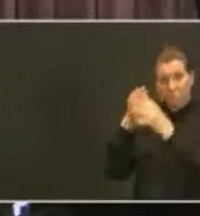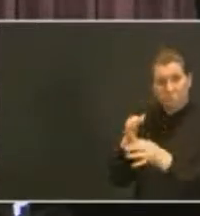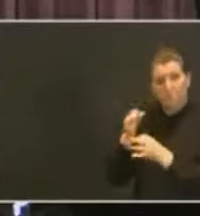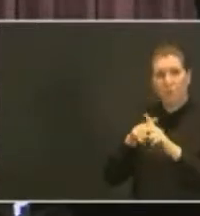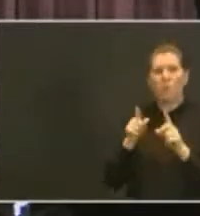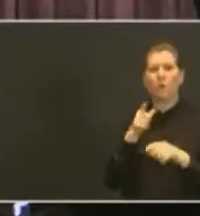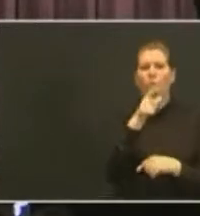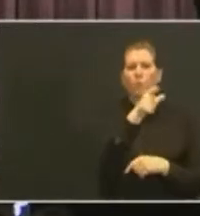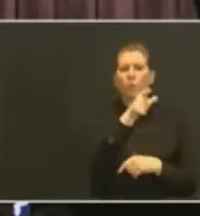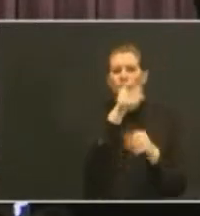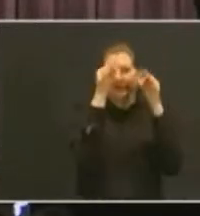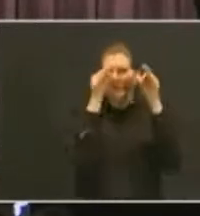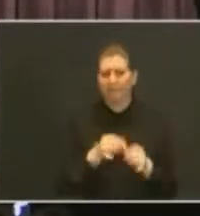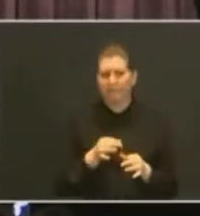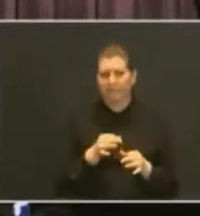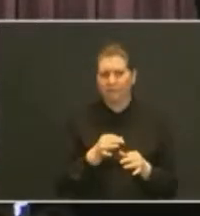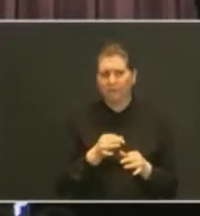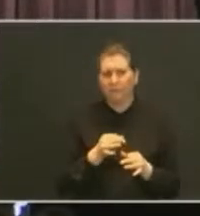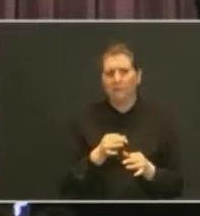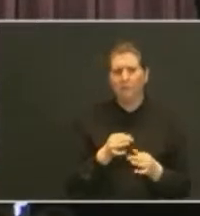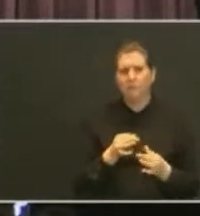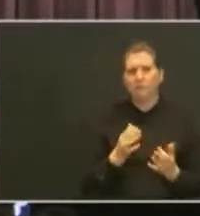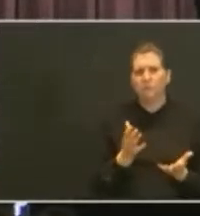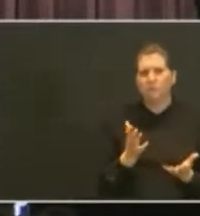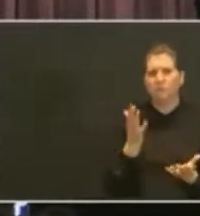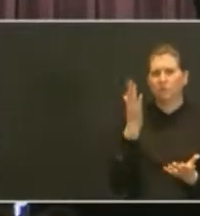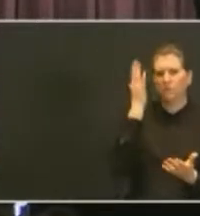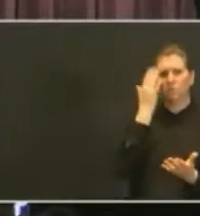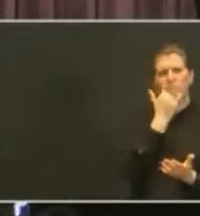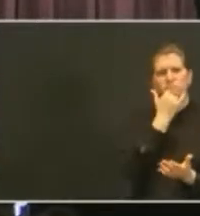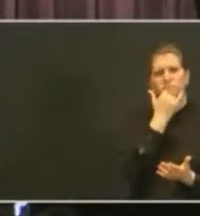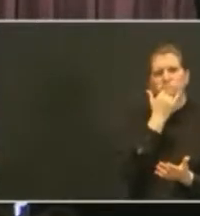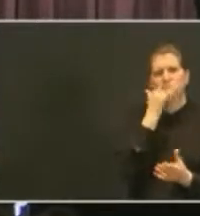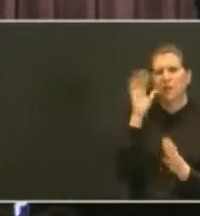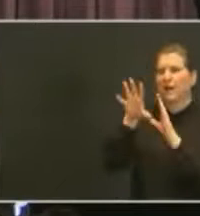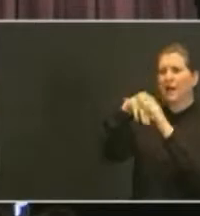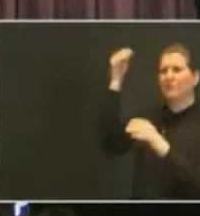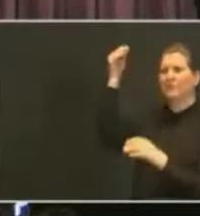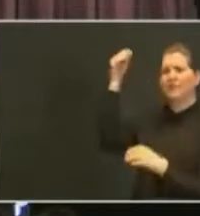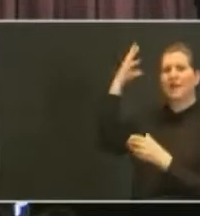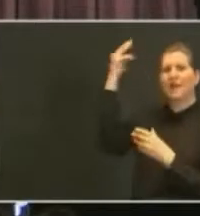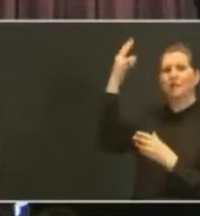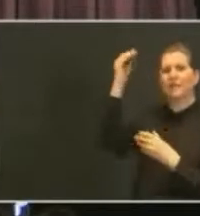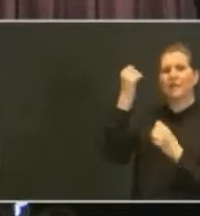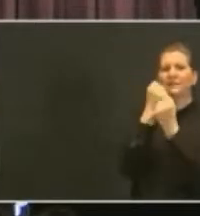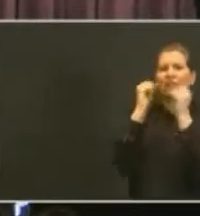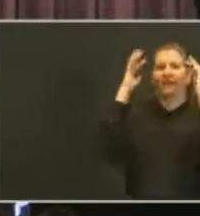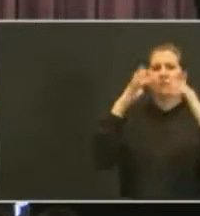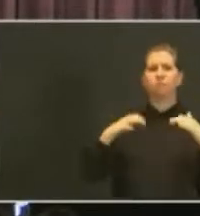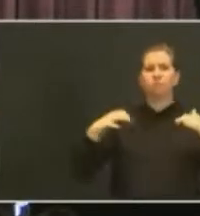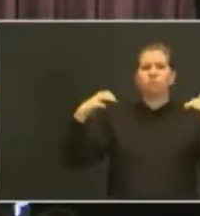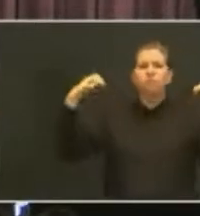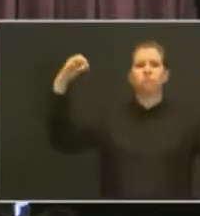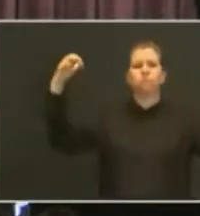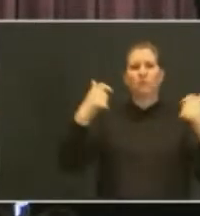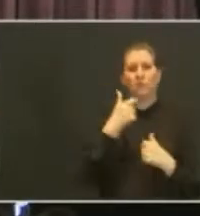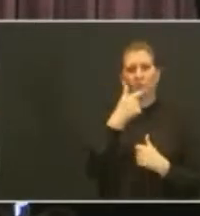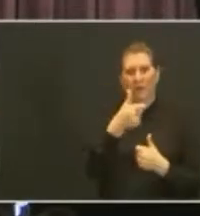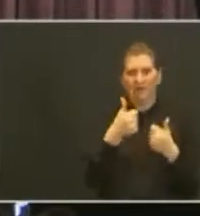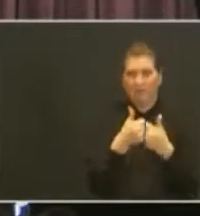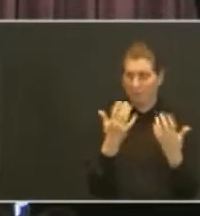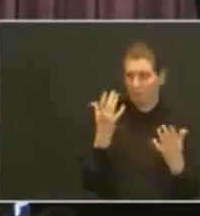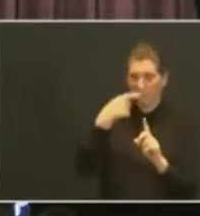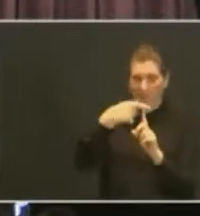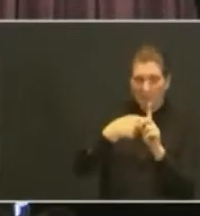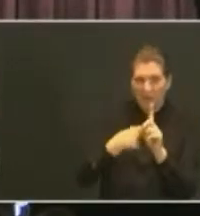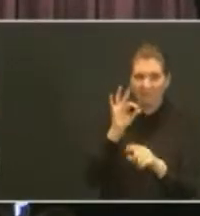Why couldn't somebody sit outdoors, take it outside, and watch a game in February when the government